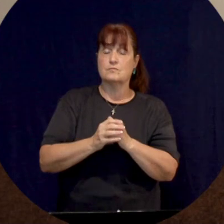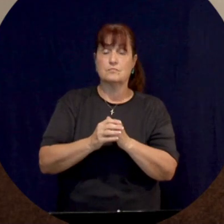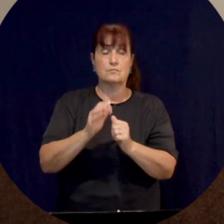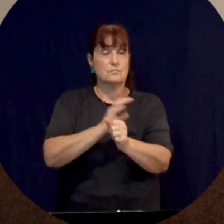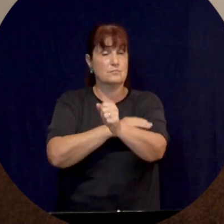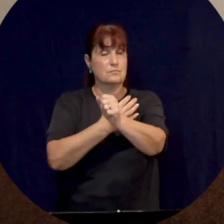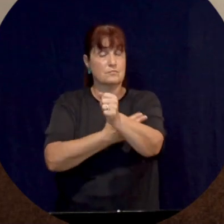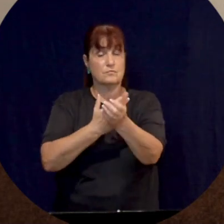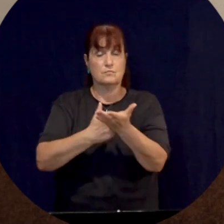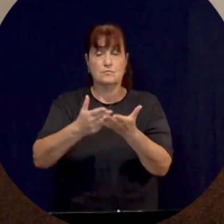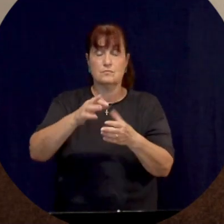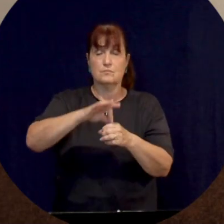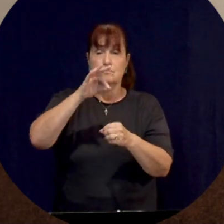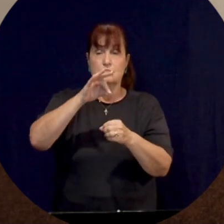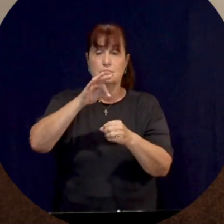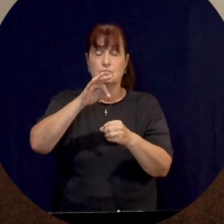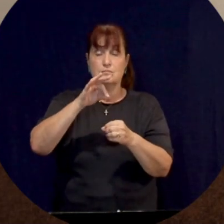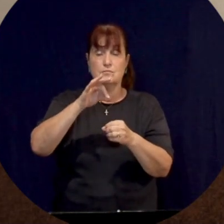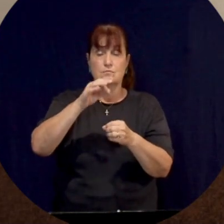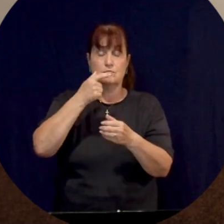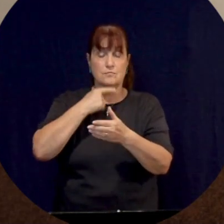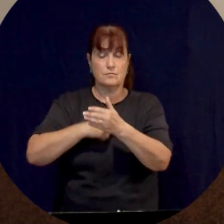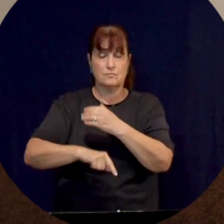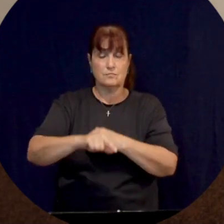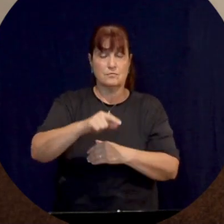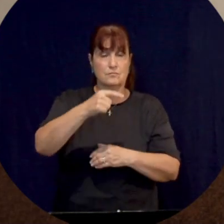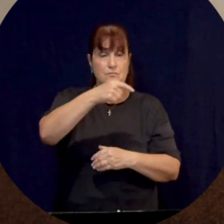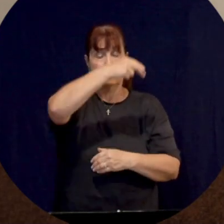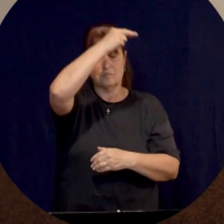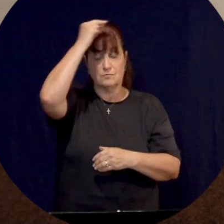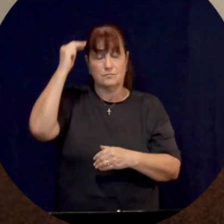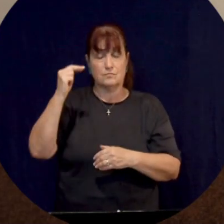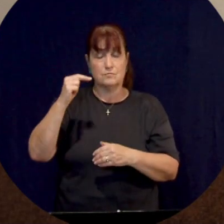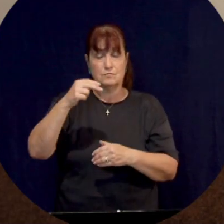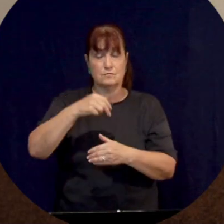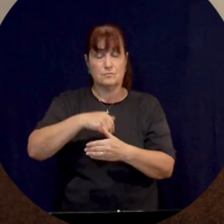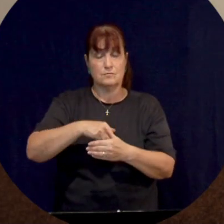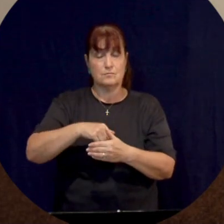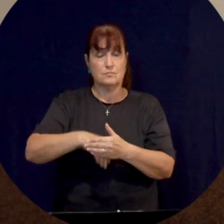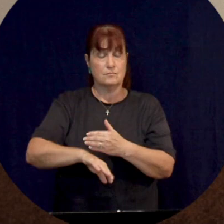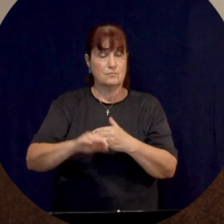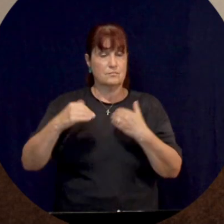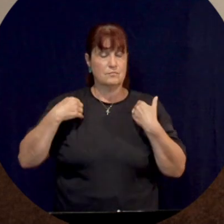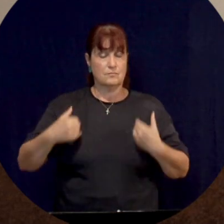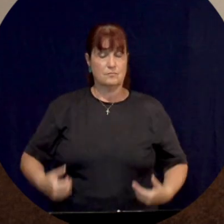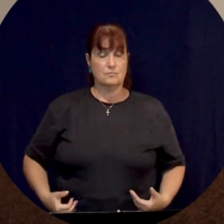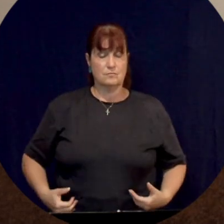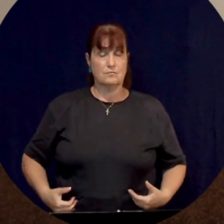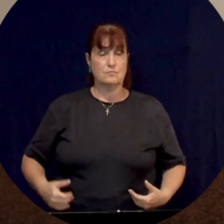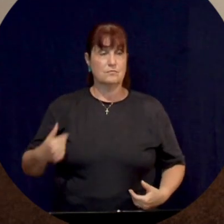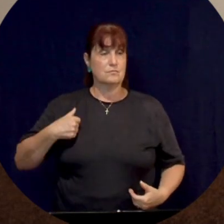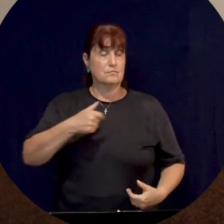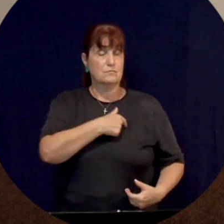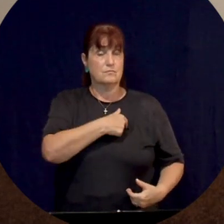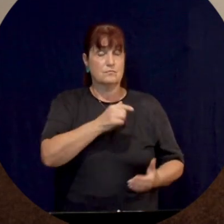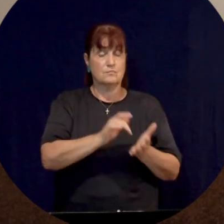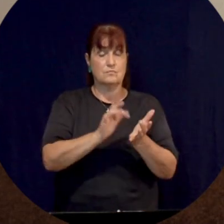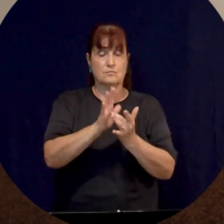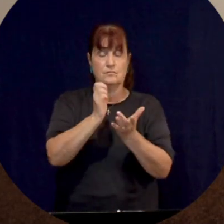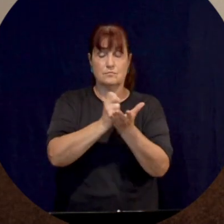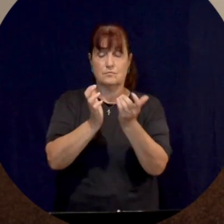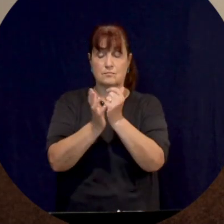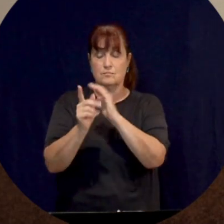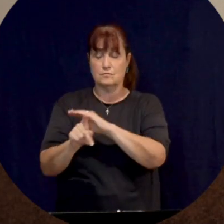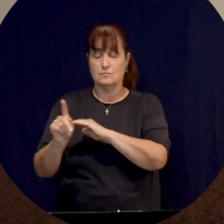the power of the Holy Spirit was born of the Virgin Mary and became a man. For our sake, he was crucified under